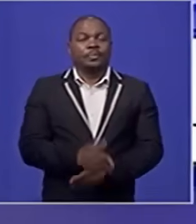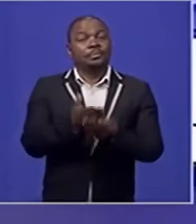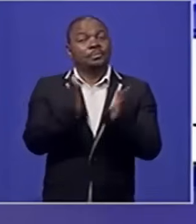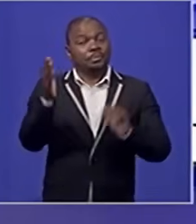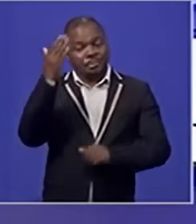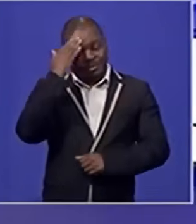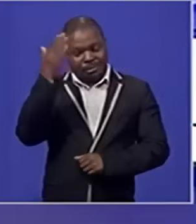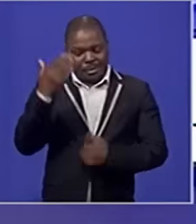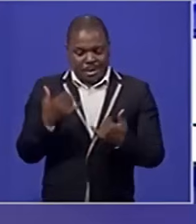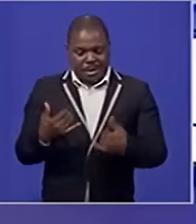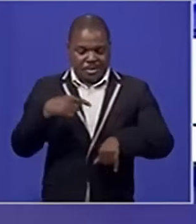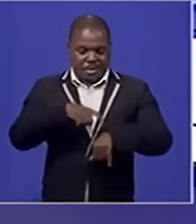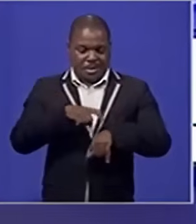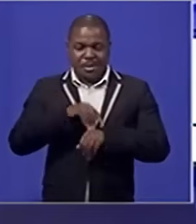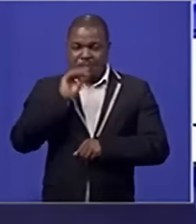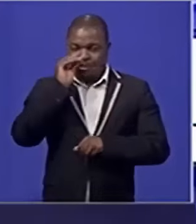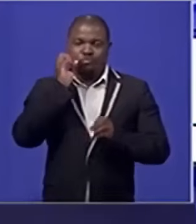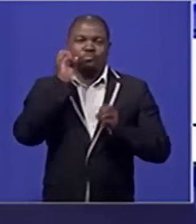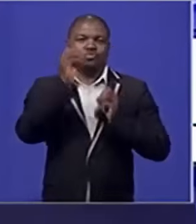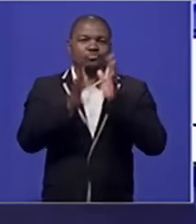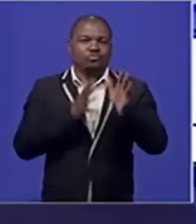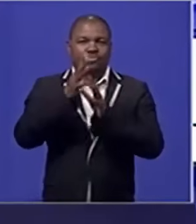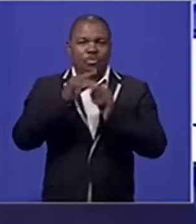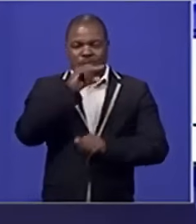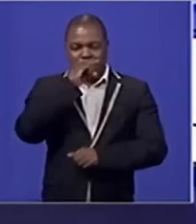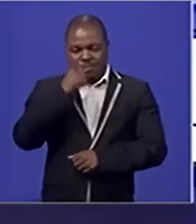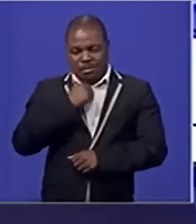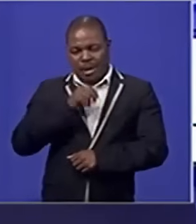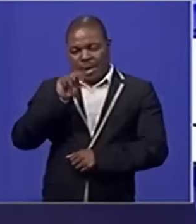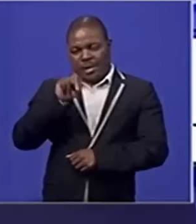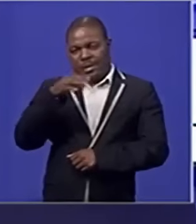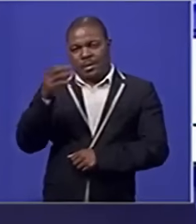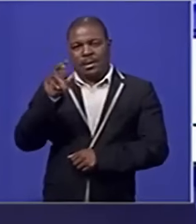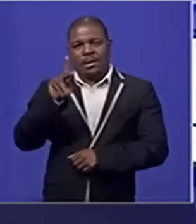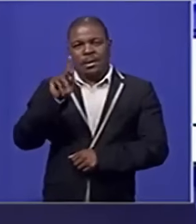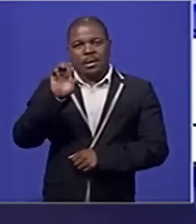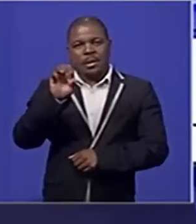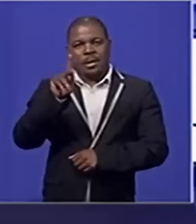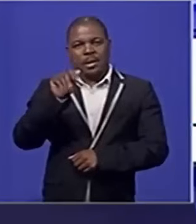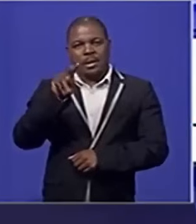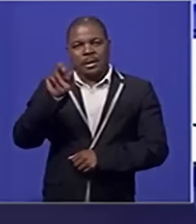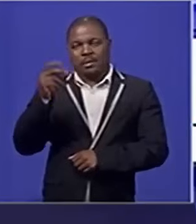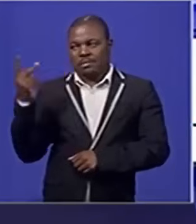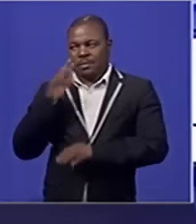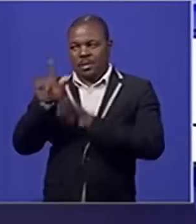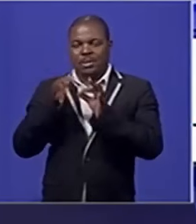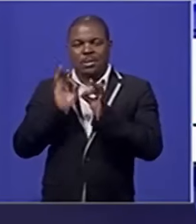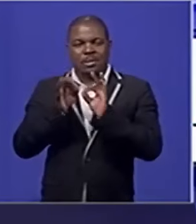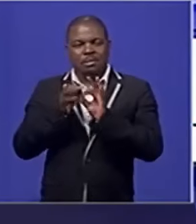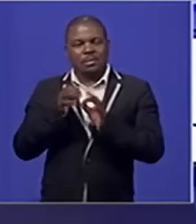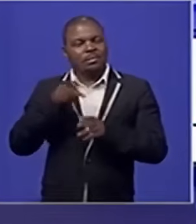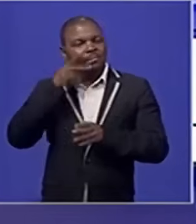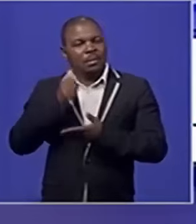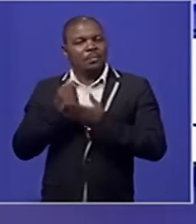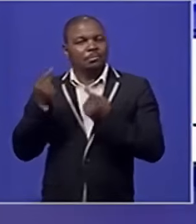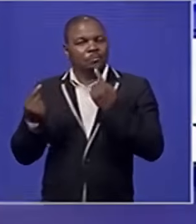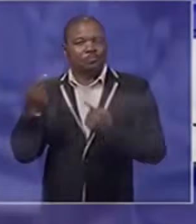Thobela nako ya go losolela ditaba ke yona ye ke Nkgadimeng Kekana gomme ke thušana le mofetoledi wa polelo ya diatla Augustine Letlalo.